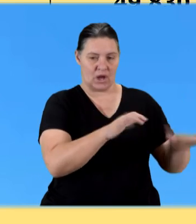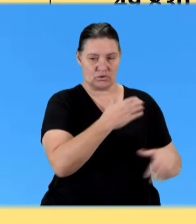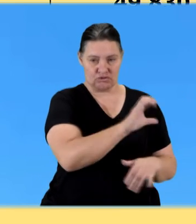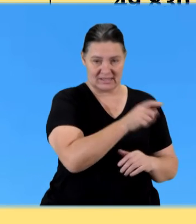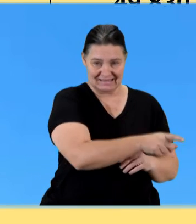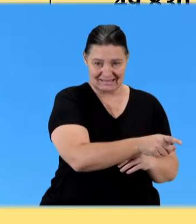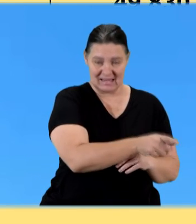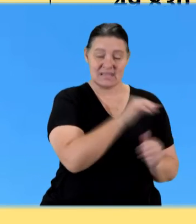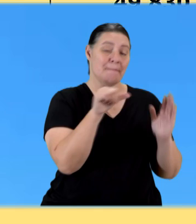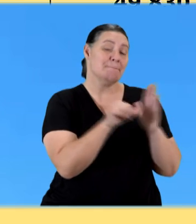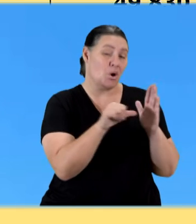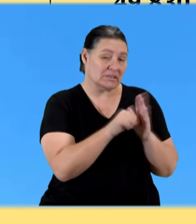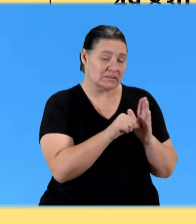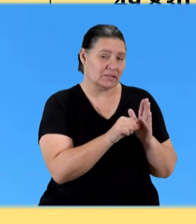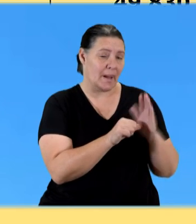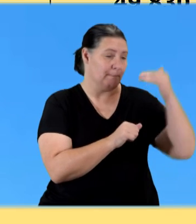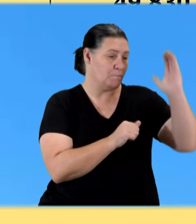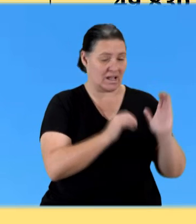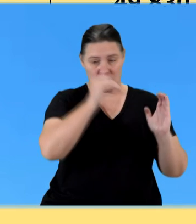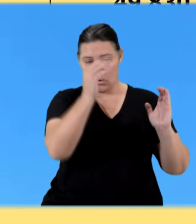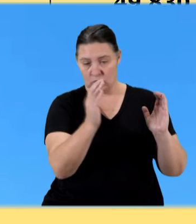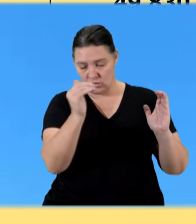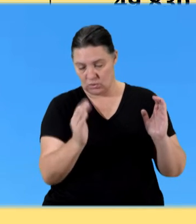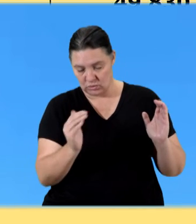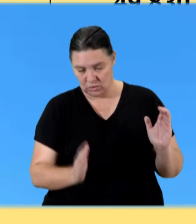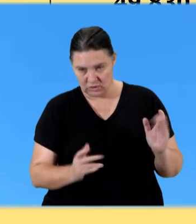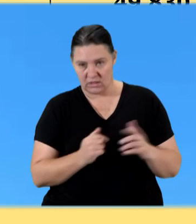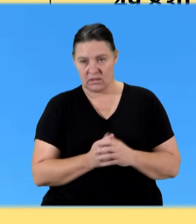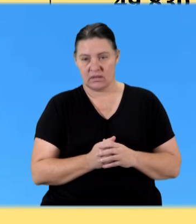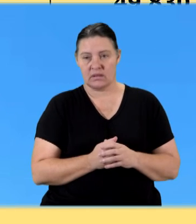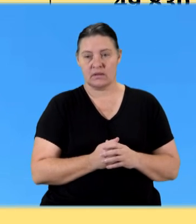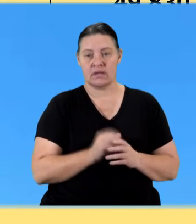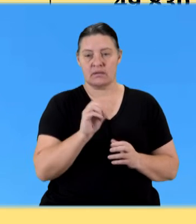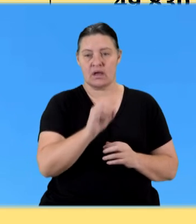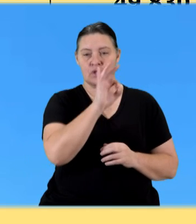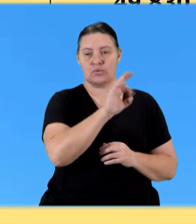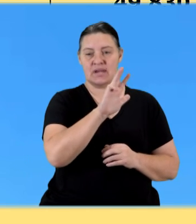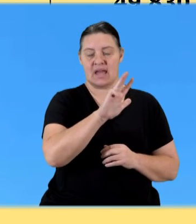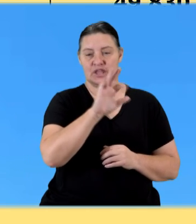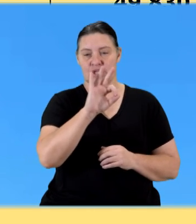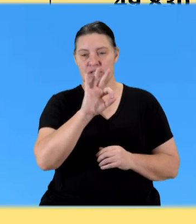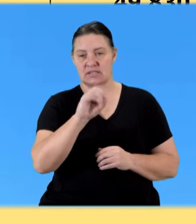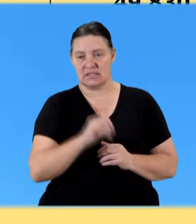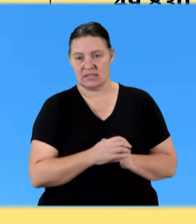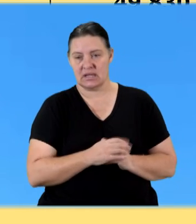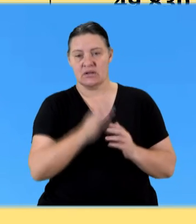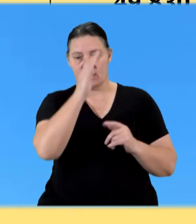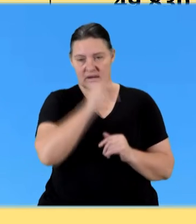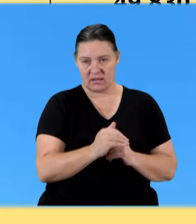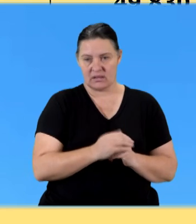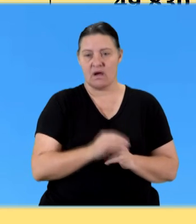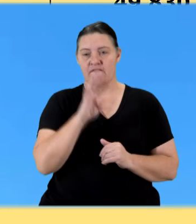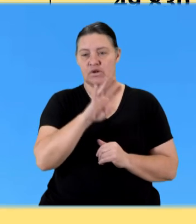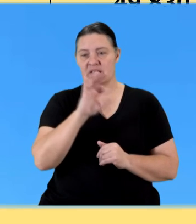account. It is important that you close the brackets, and here we get 3,930. And then here we close the bracket again, we